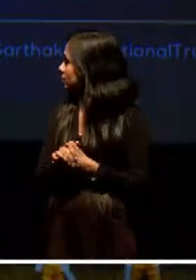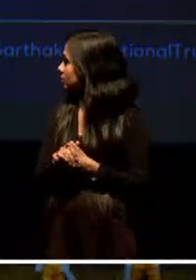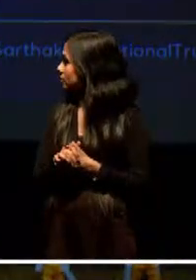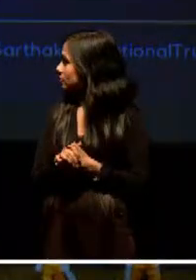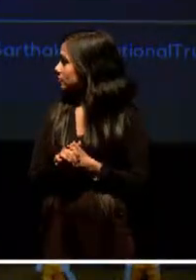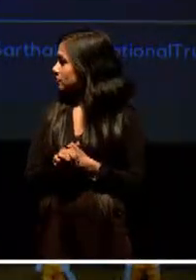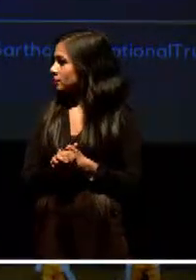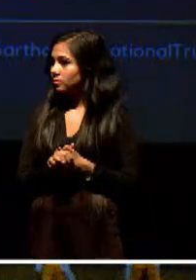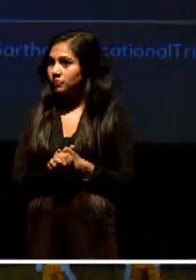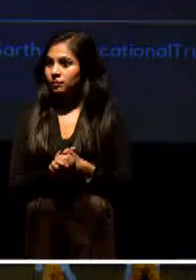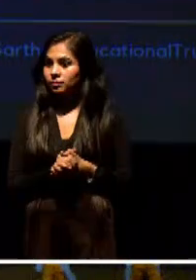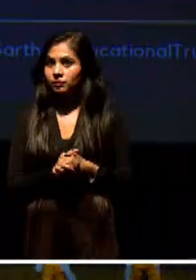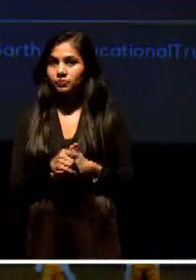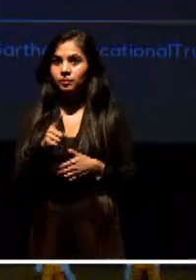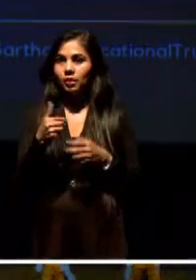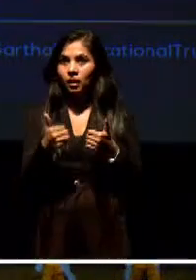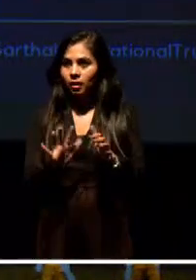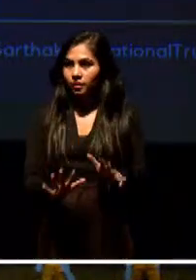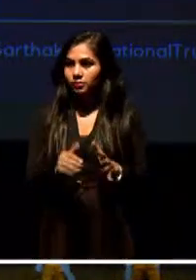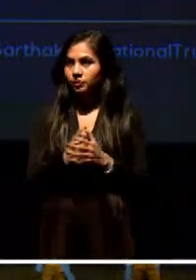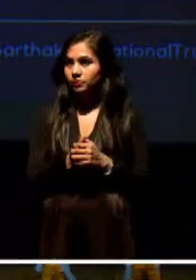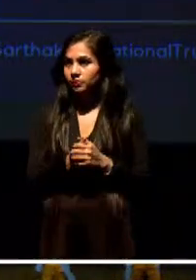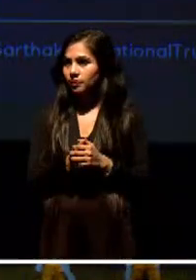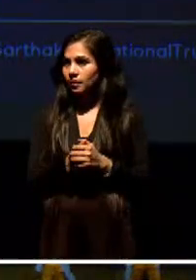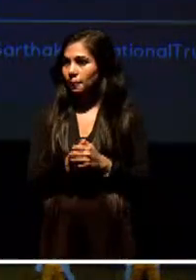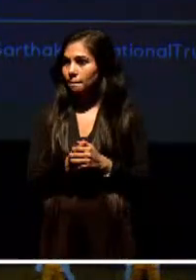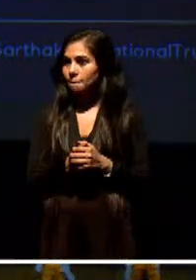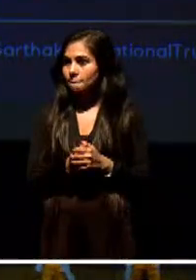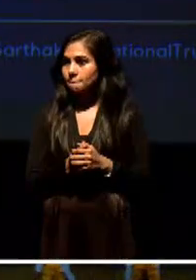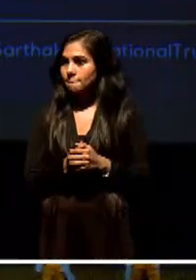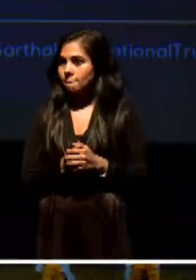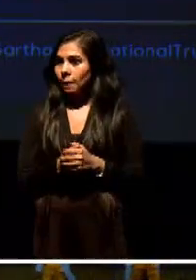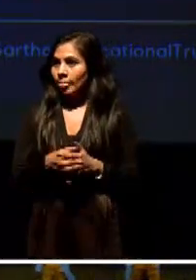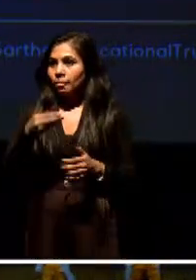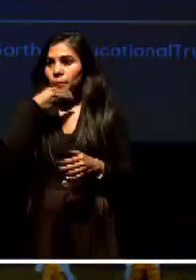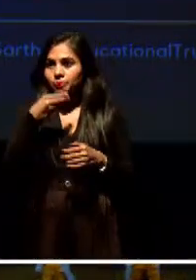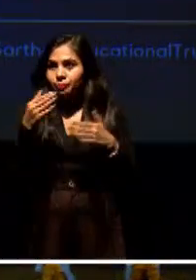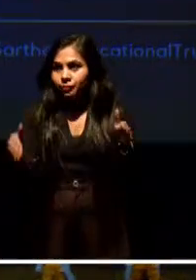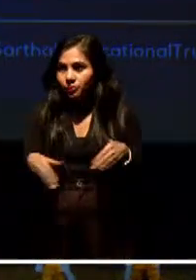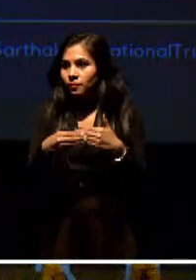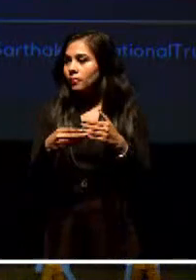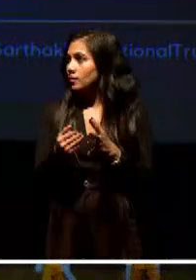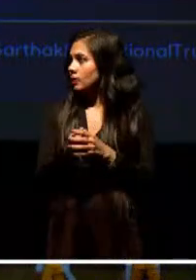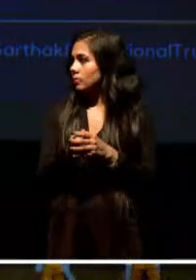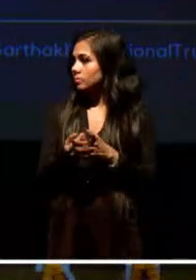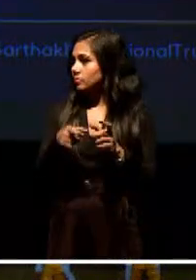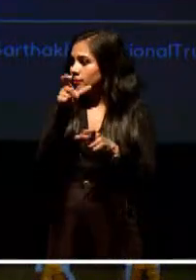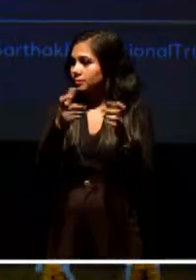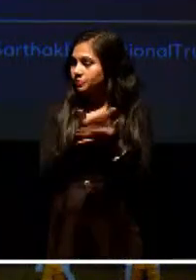Okay. Yes, sir. Oh, you there? Okay, wonderful, wonderful. You can hear you, of course. So please introduce yourself. Let us understand